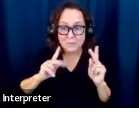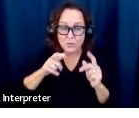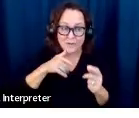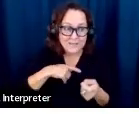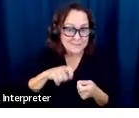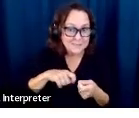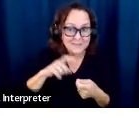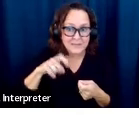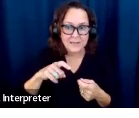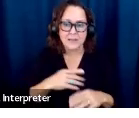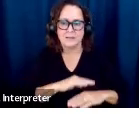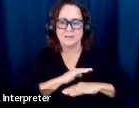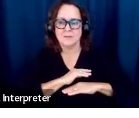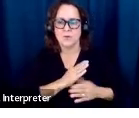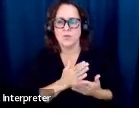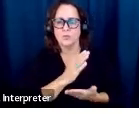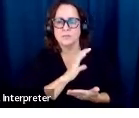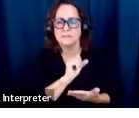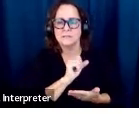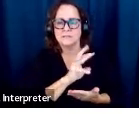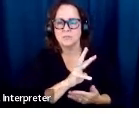met through the CSW right away.